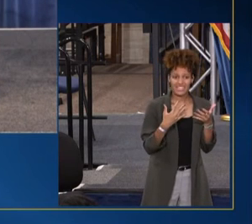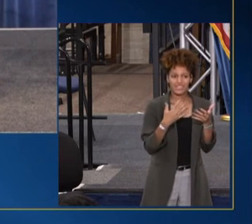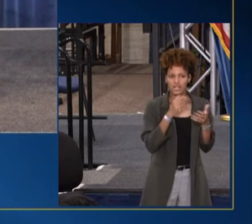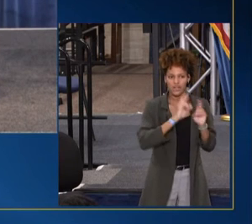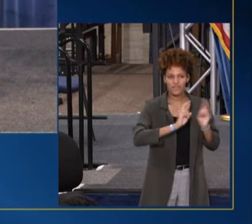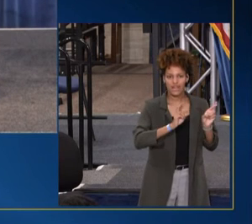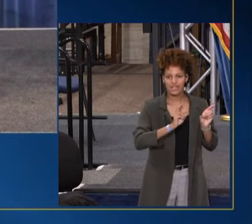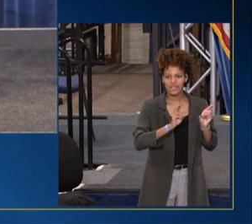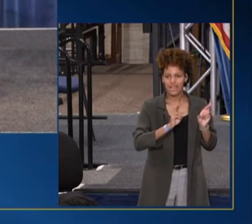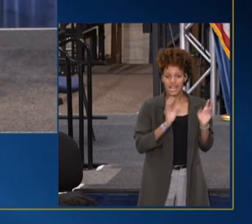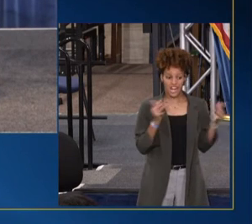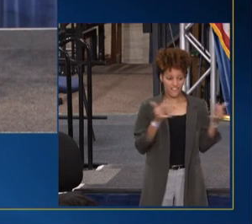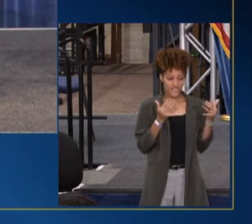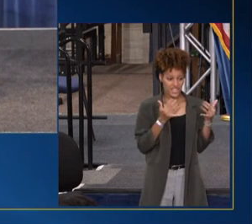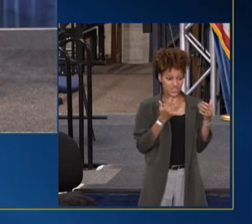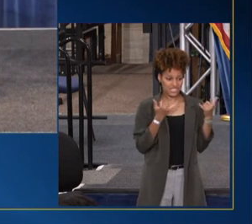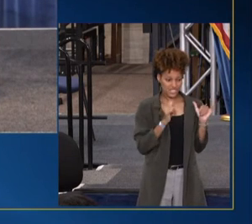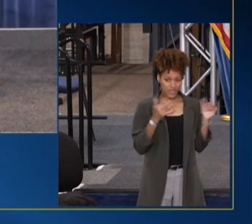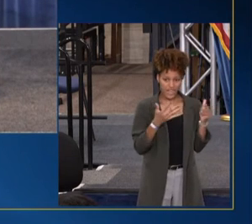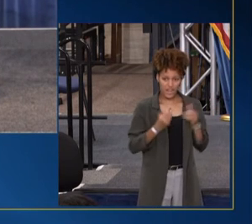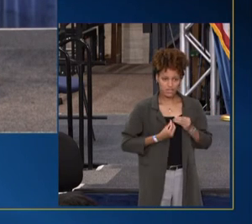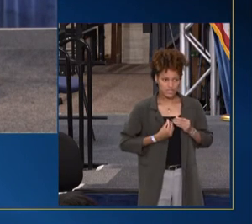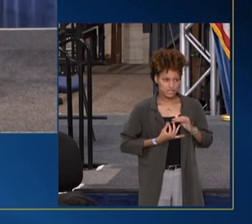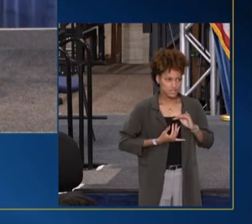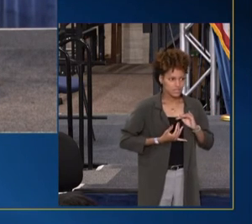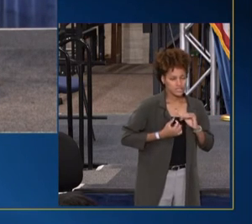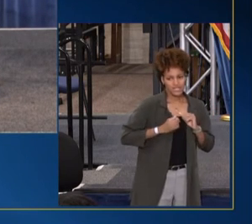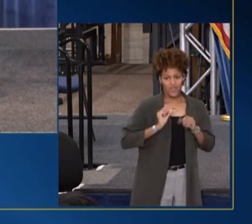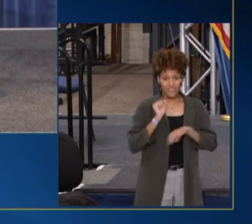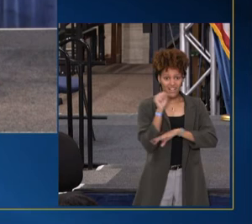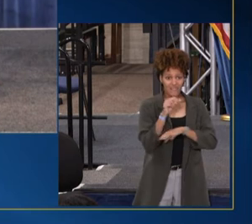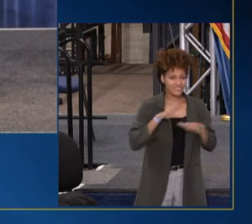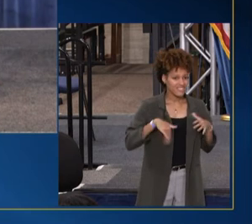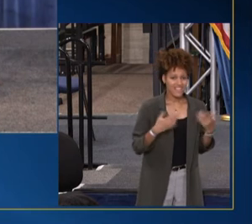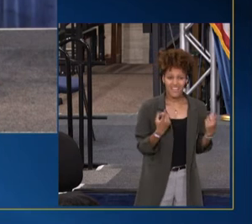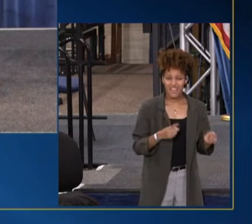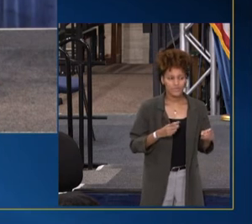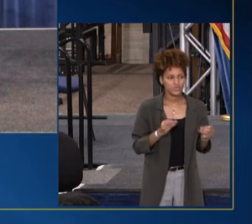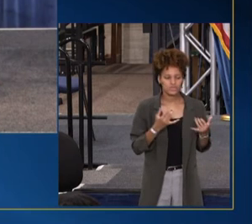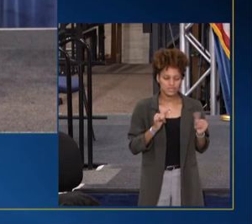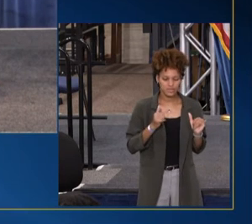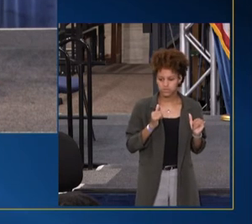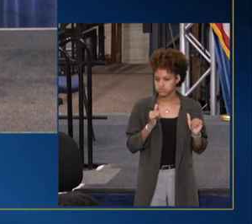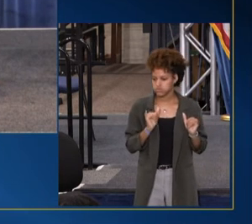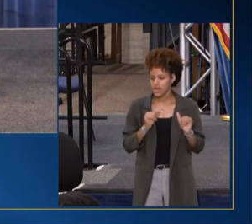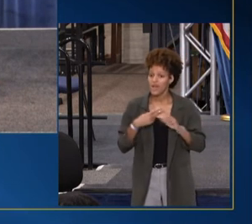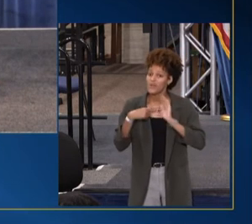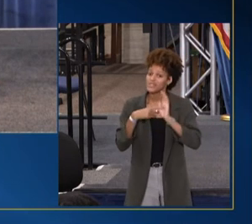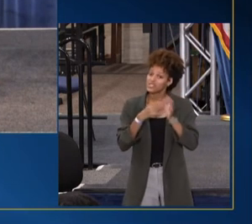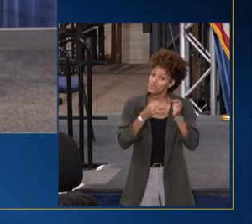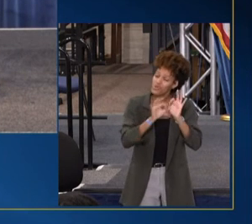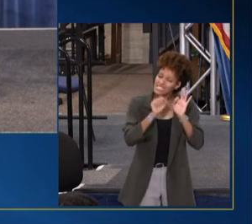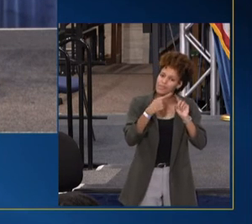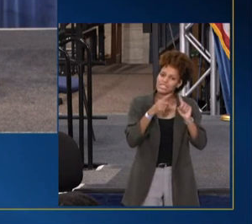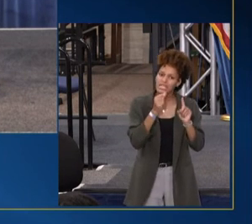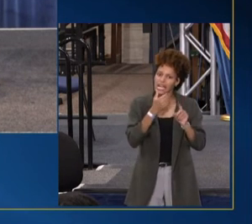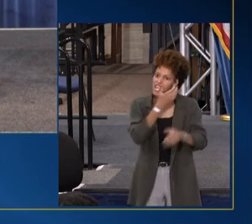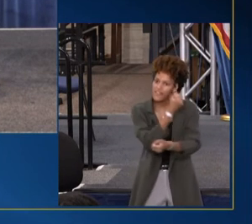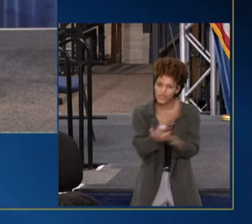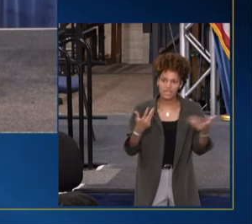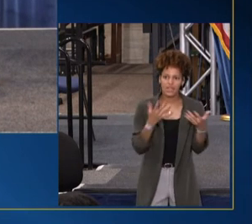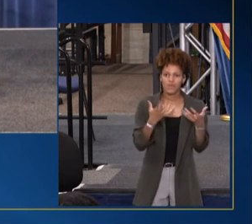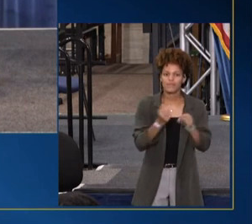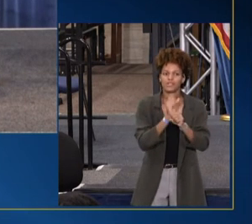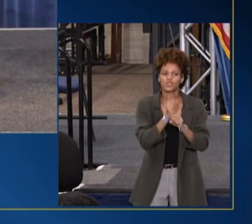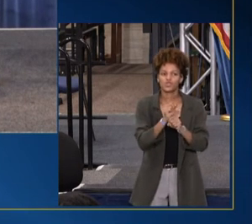never overcome those. And so that's something that we need to be thoughtful about. So representation is incredibly important, but it's not everything. We have to make sure